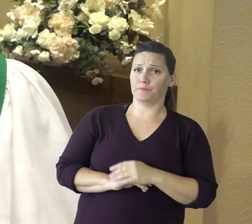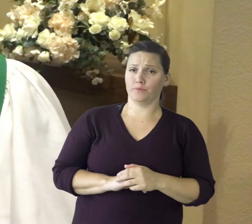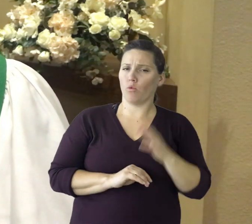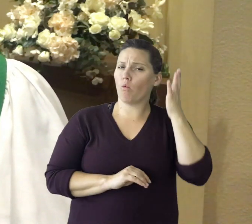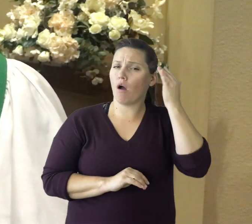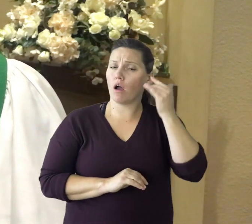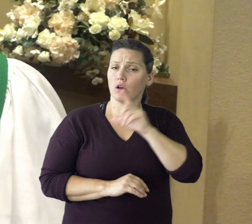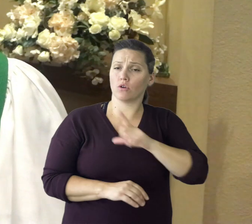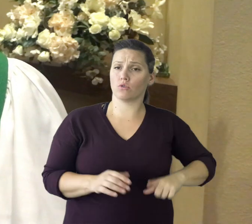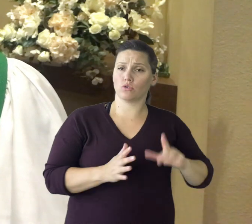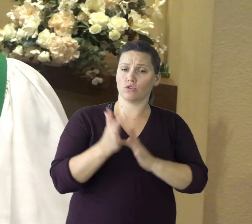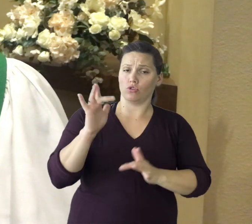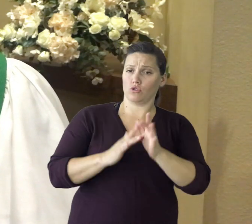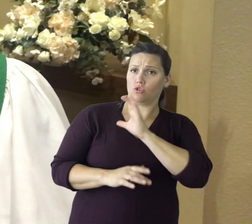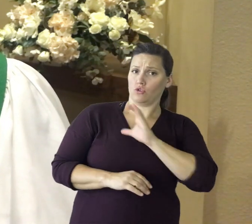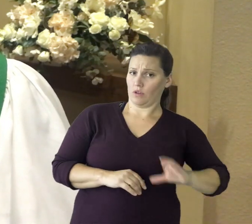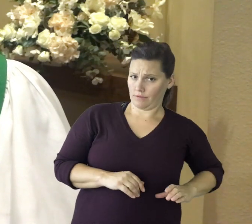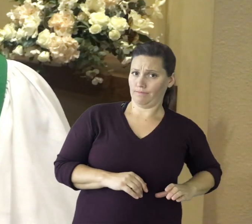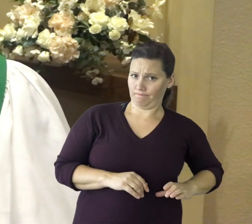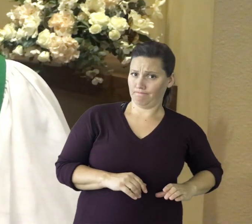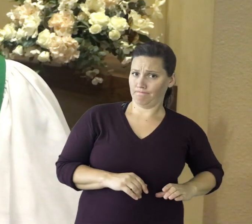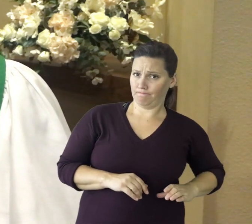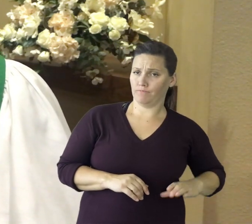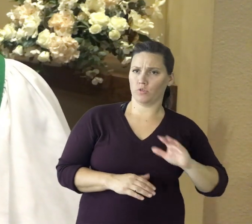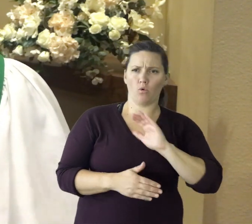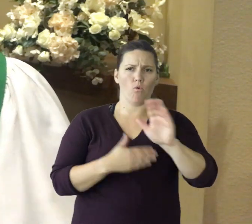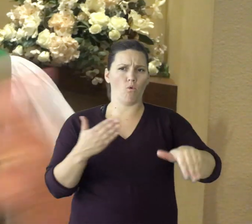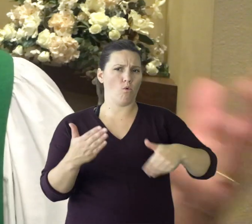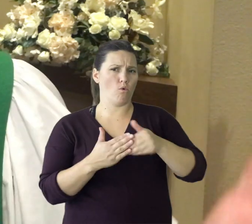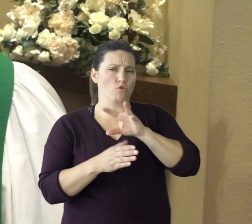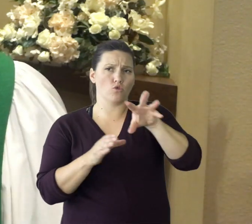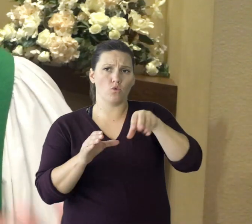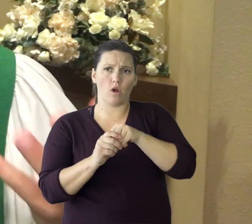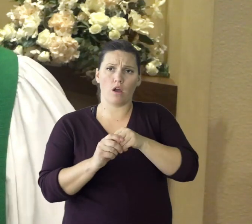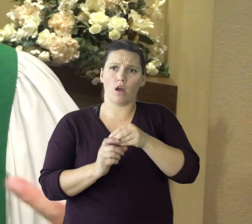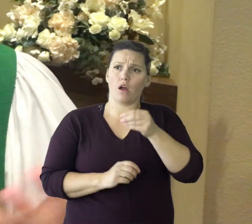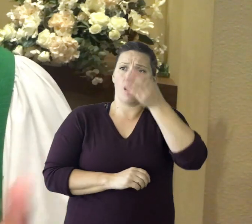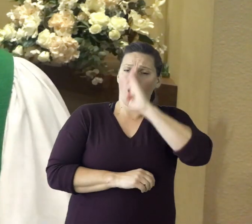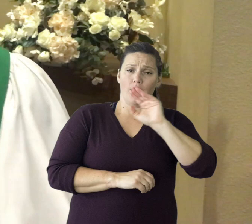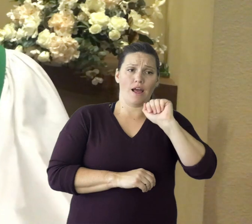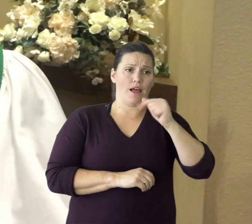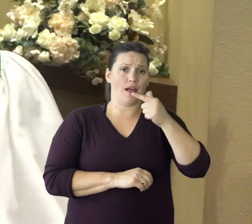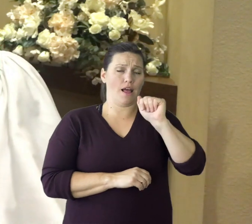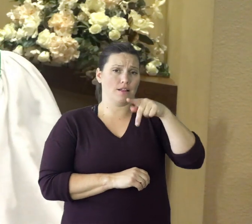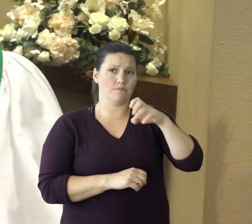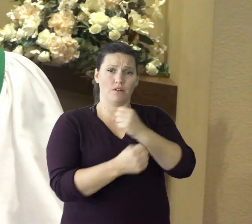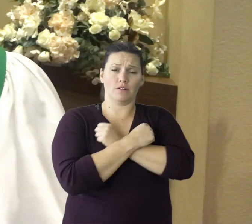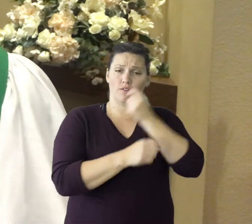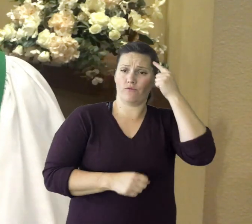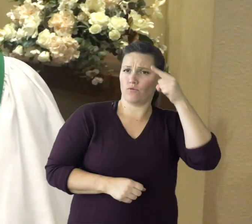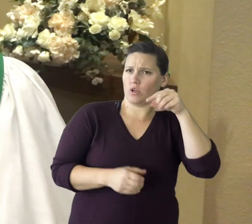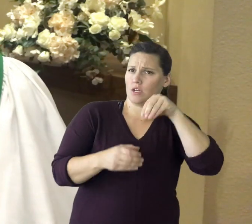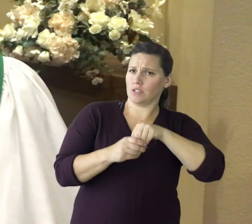God because of the Lord Jesus Christ. This is all part of God's agape love